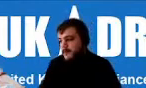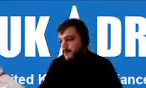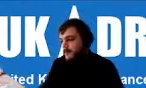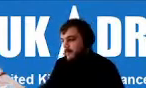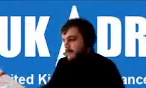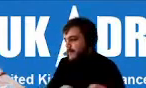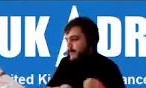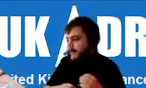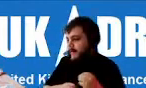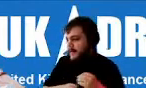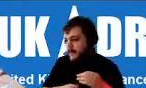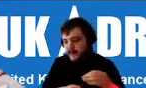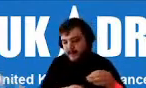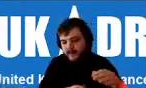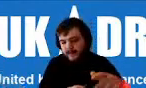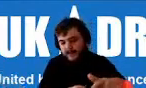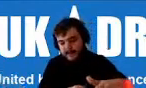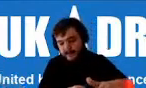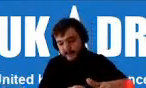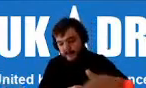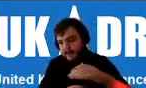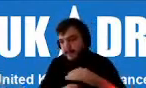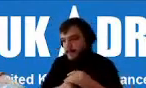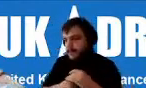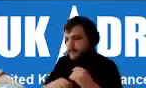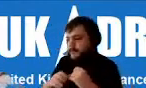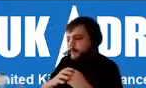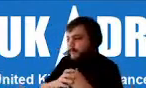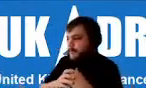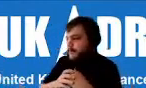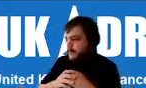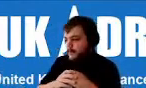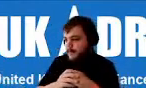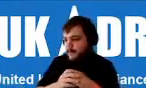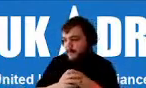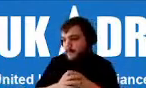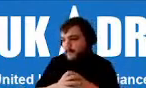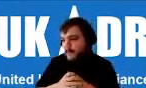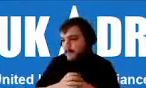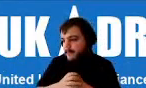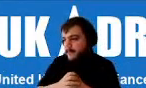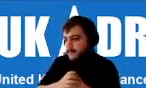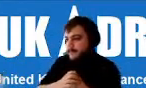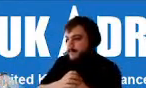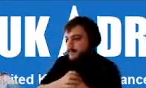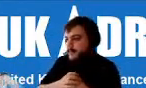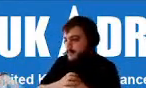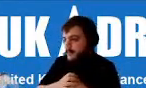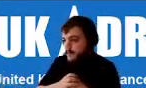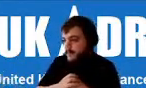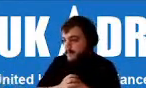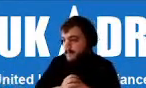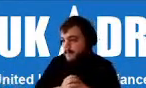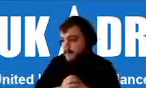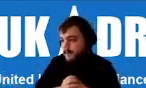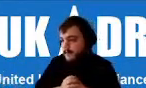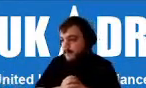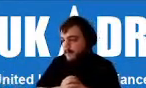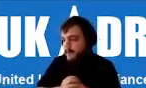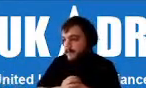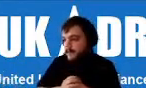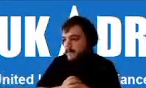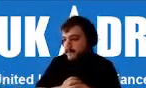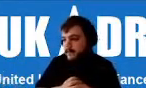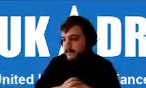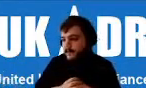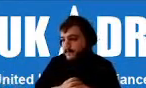protection? Yes, in this respect, ICPEM, the Institute of Civil Protection and Emergency Management, is a nice